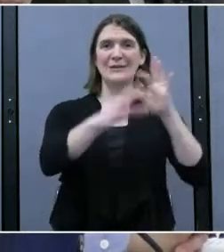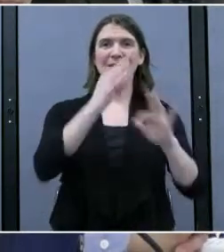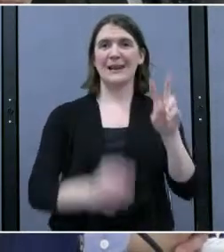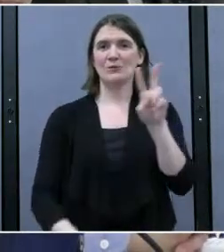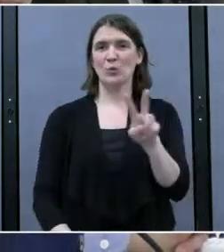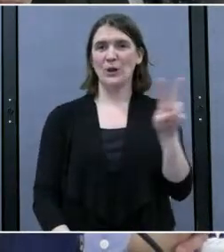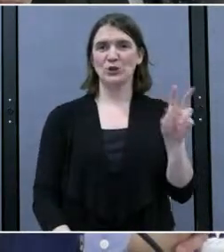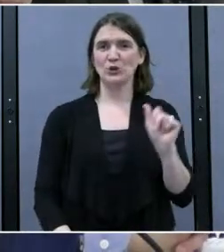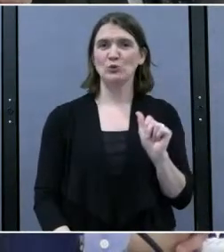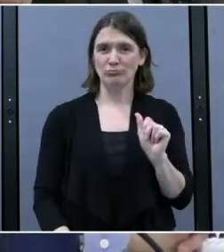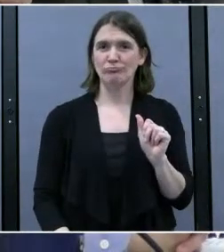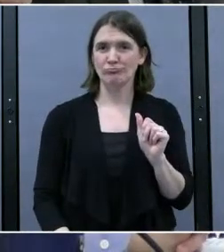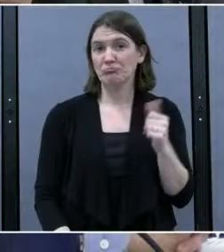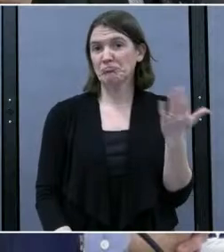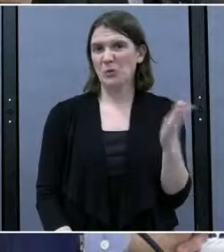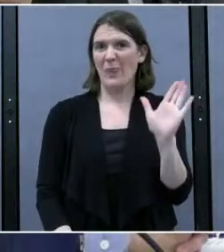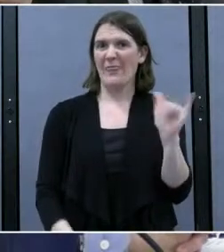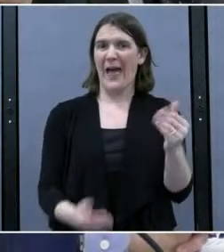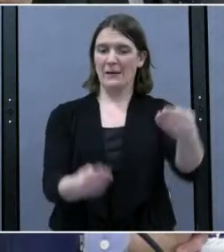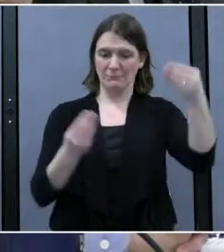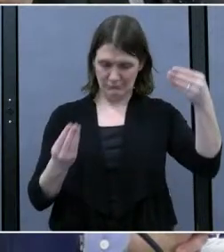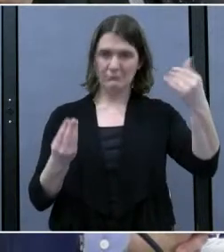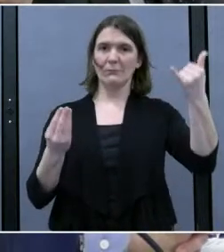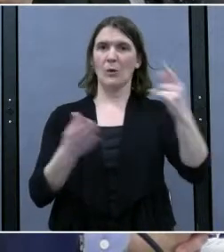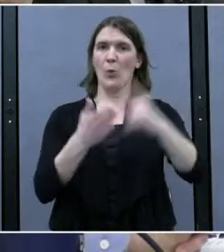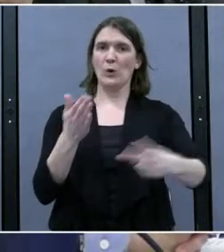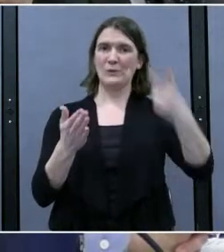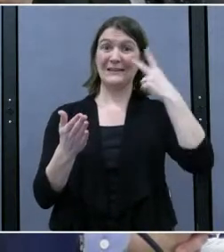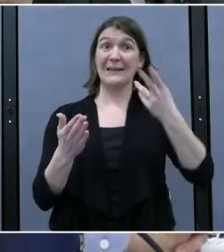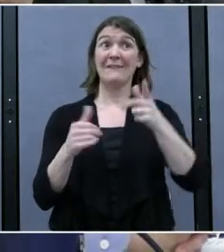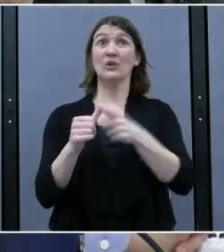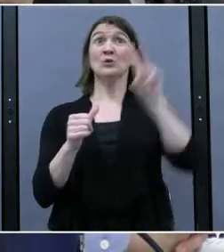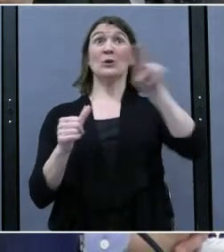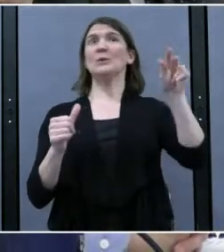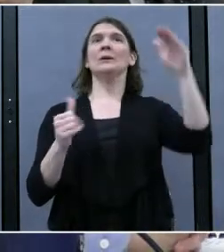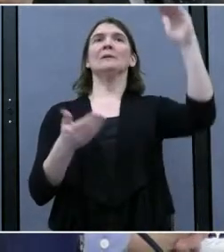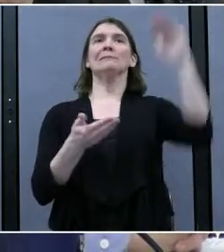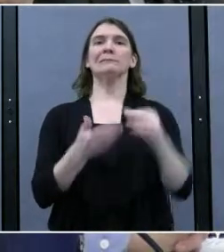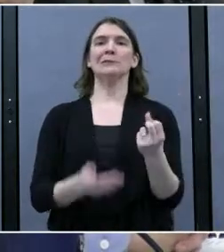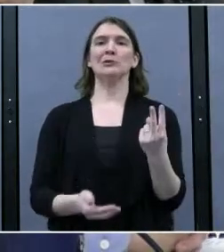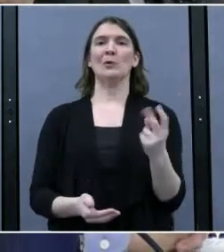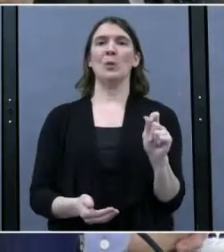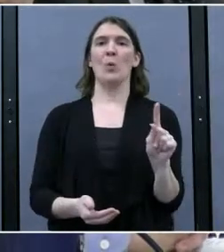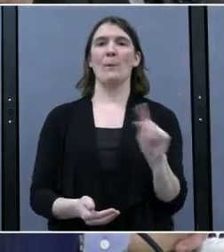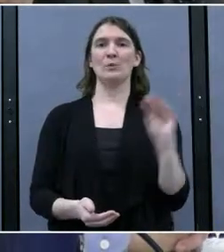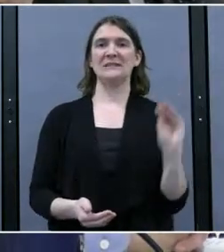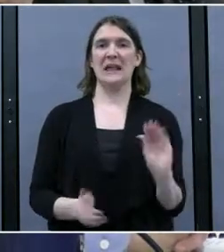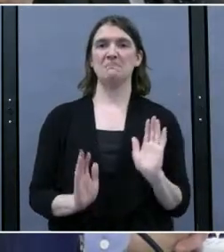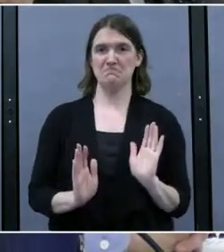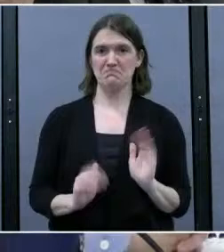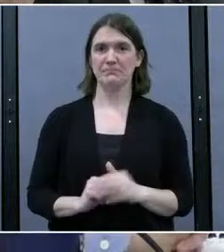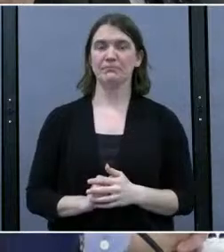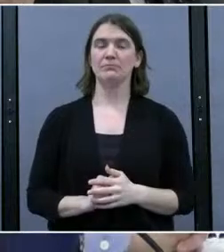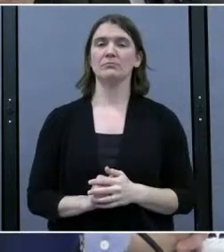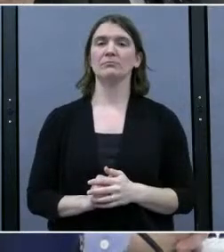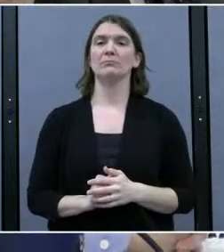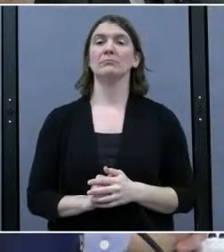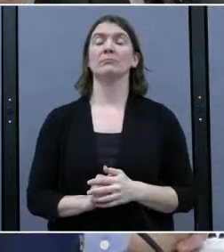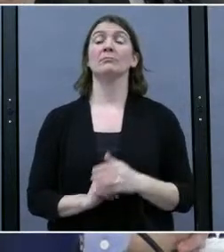that you have in the budget before you, as opposed to the 22% tax increase. We then